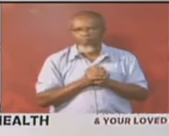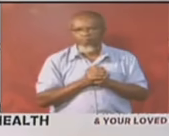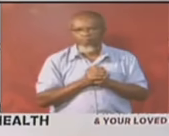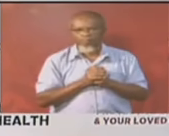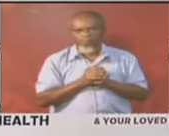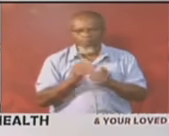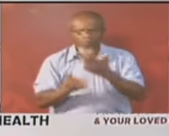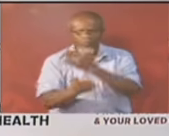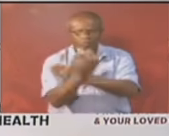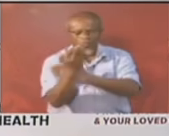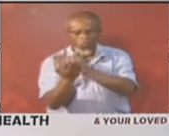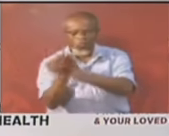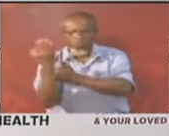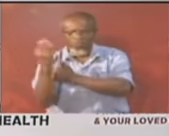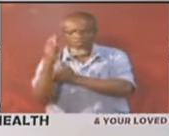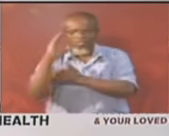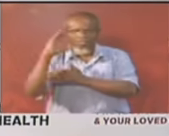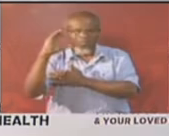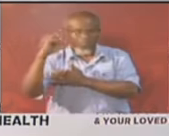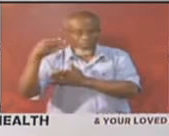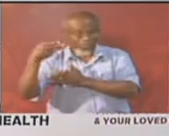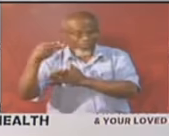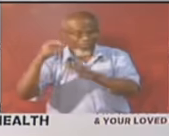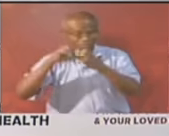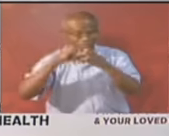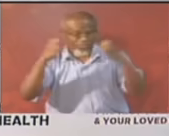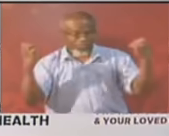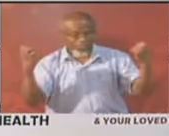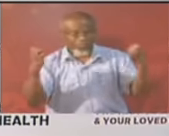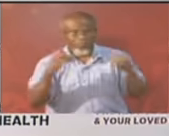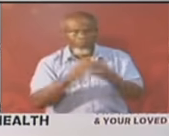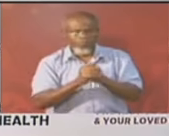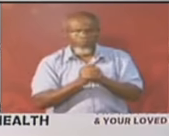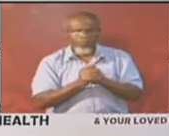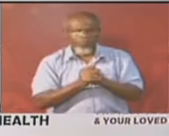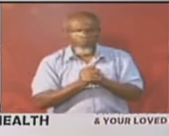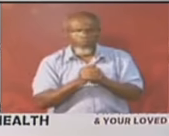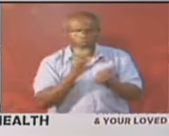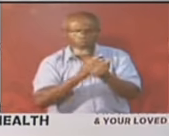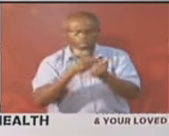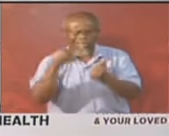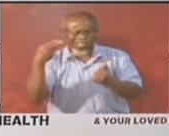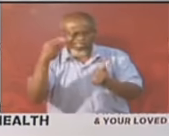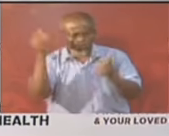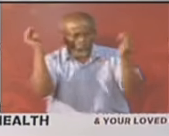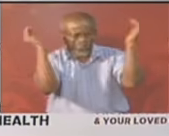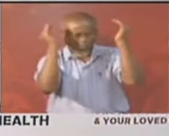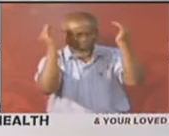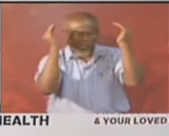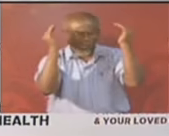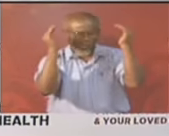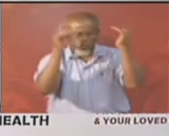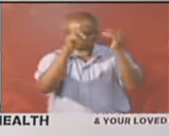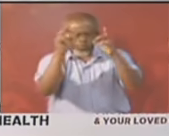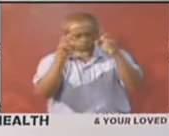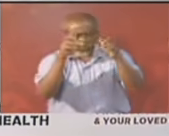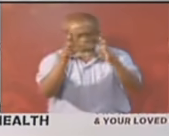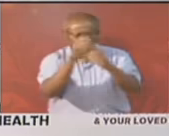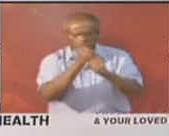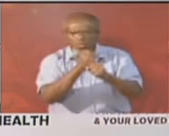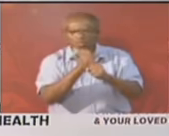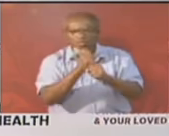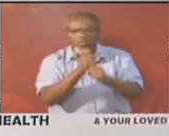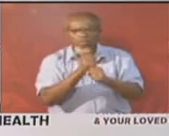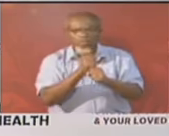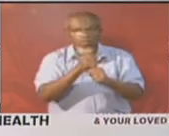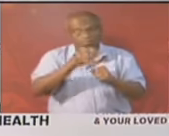Good morning, Camille Hunt, Express. Dr. Heinz, a question we've gotten is whether it's safe for persons who are born with a